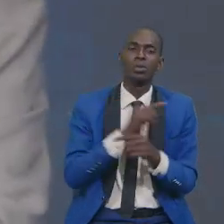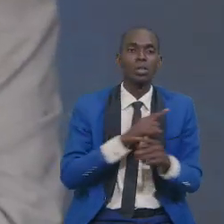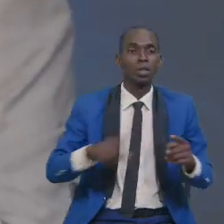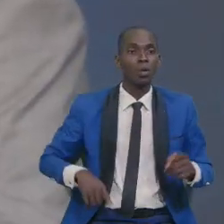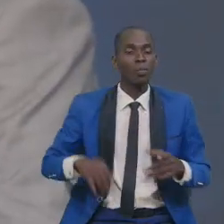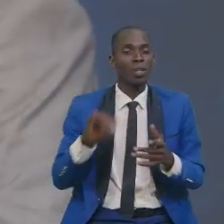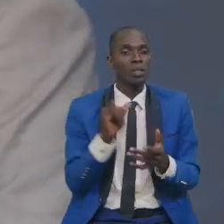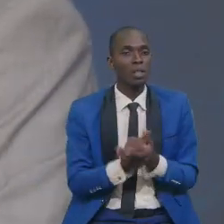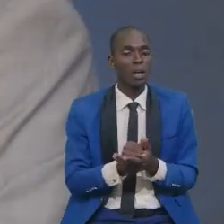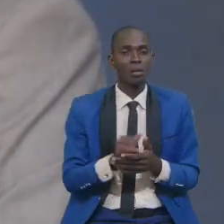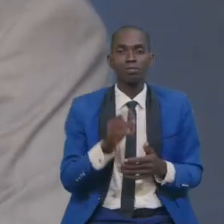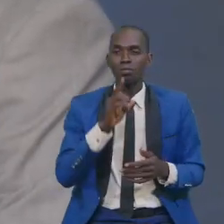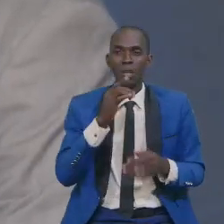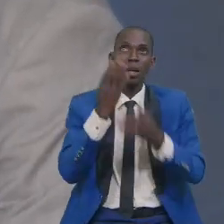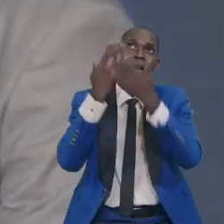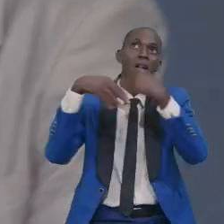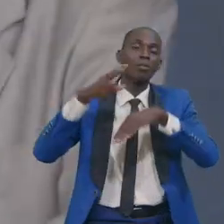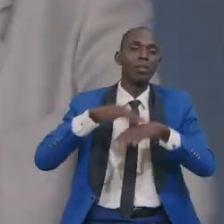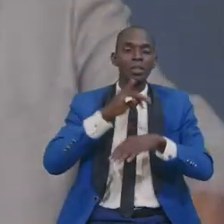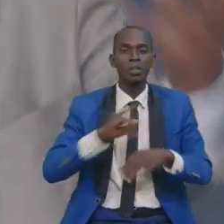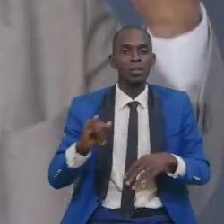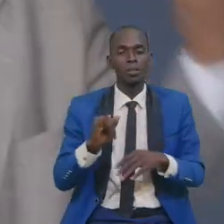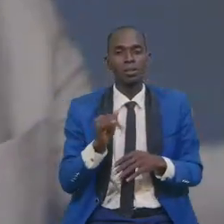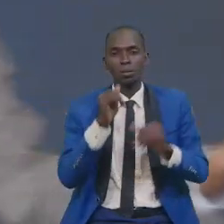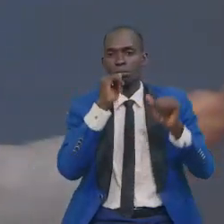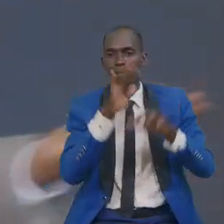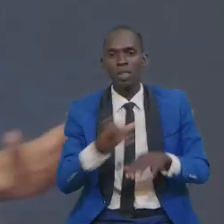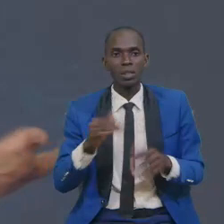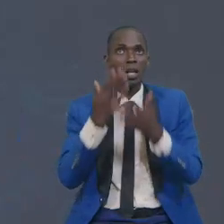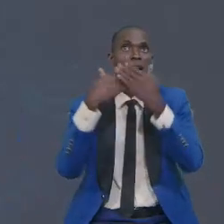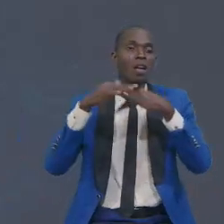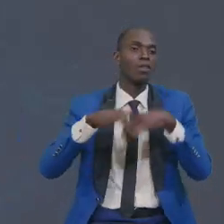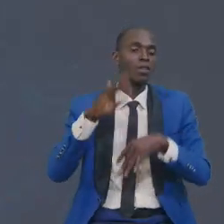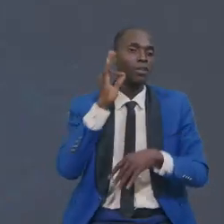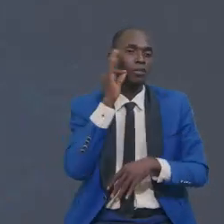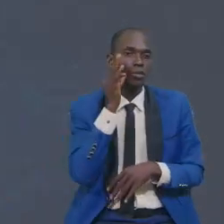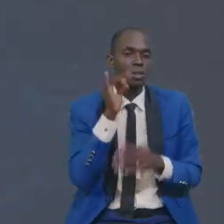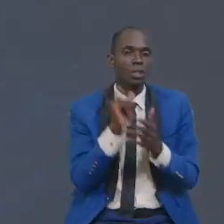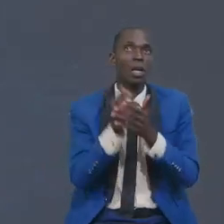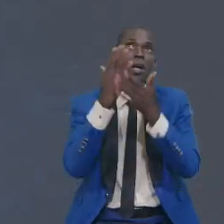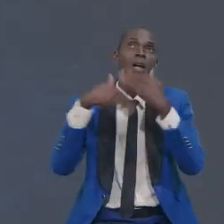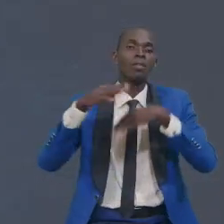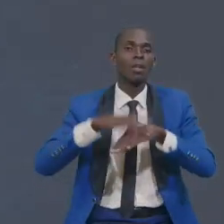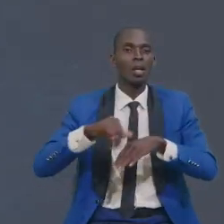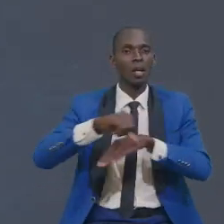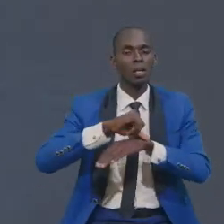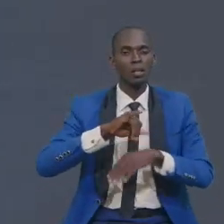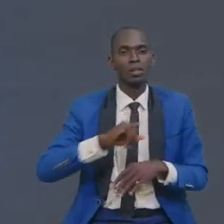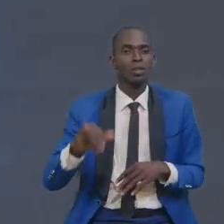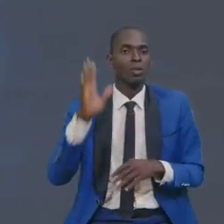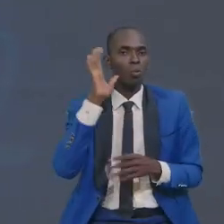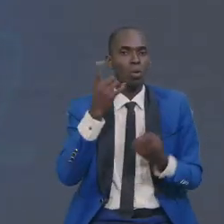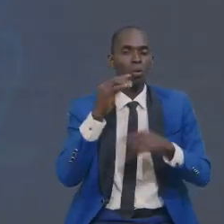Heavenly virtue that Heavenly power that Heavenly anointing will come upon your life